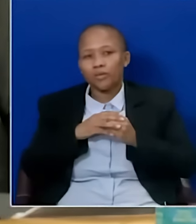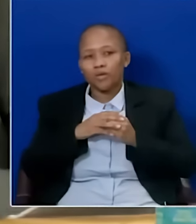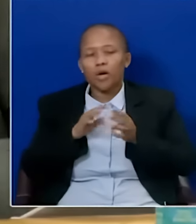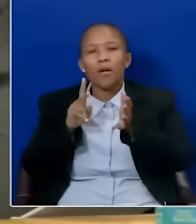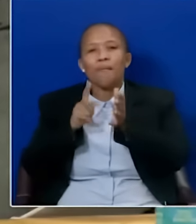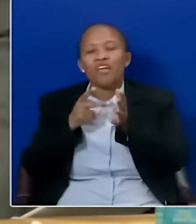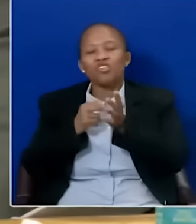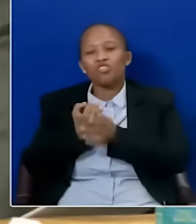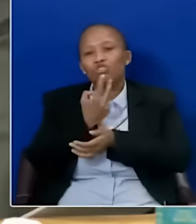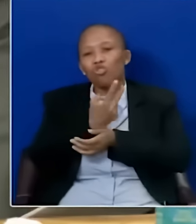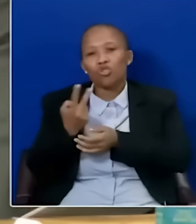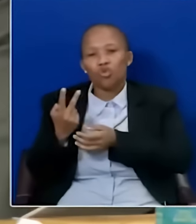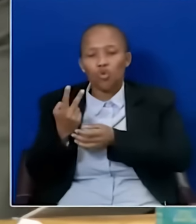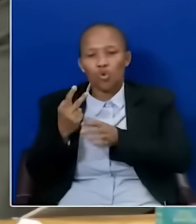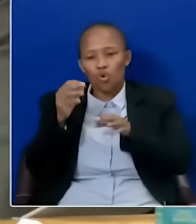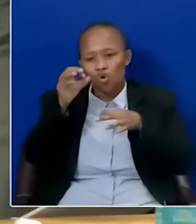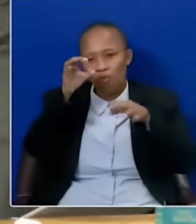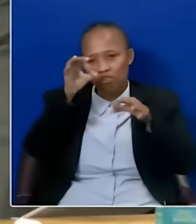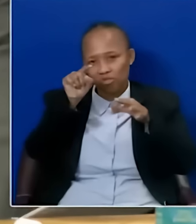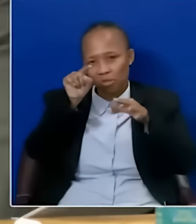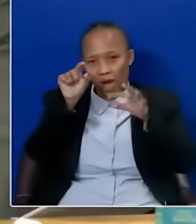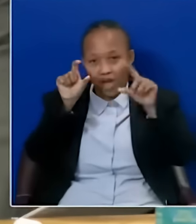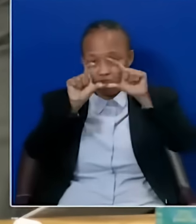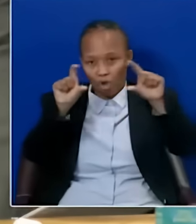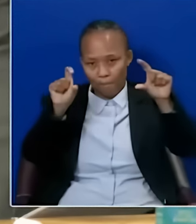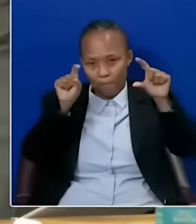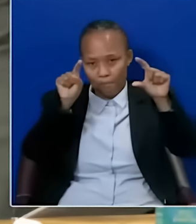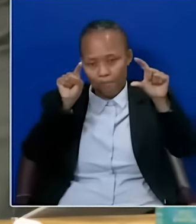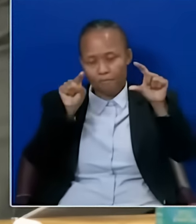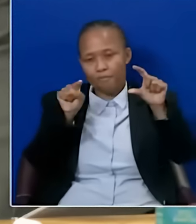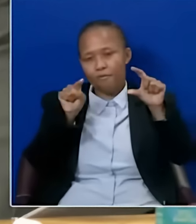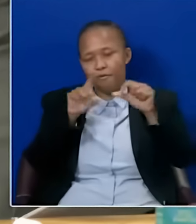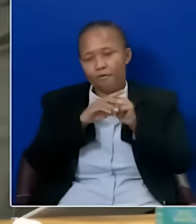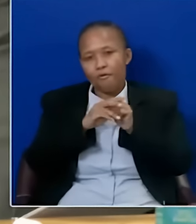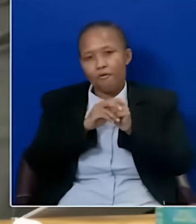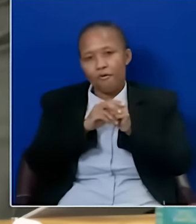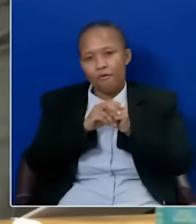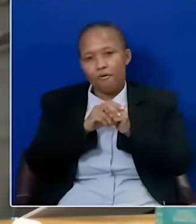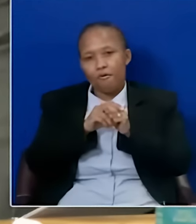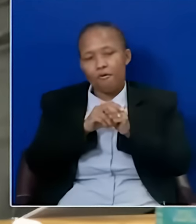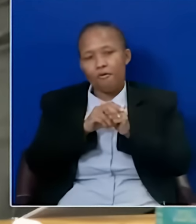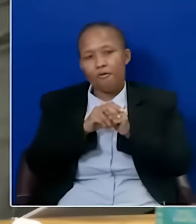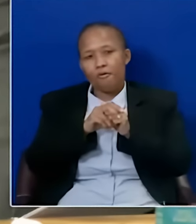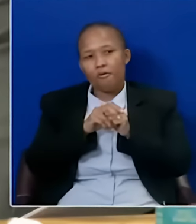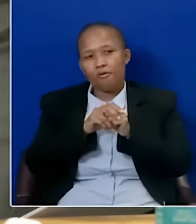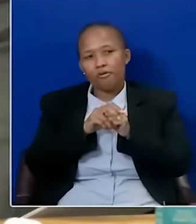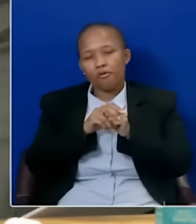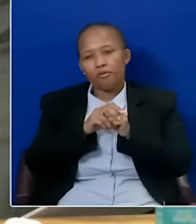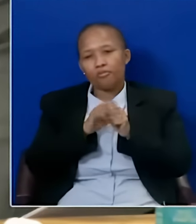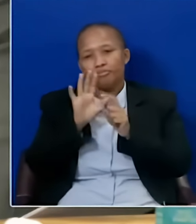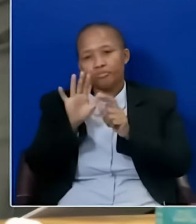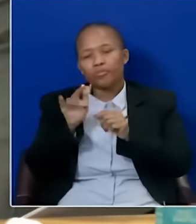And before we address it, I just need